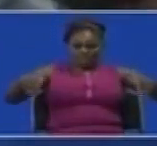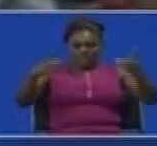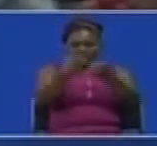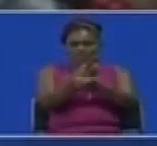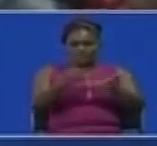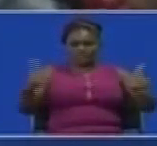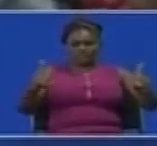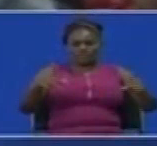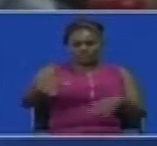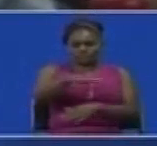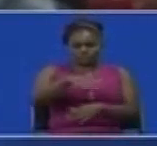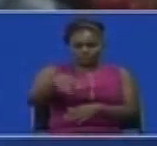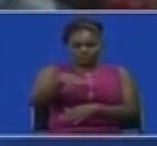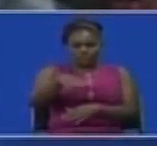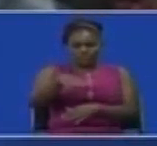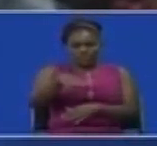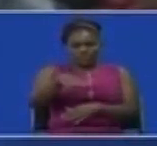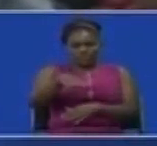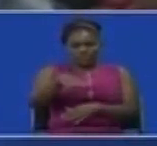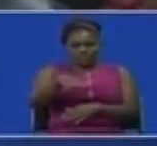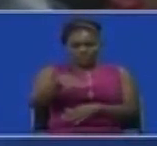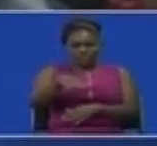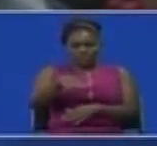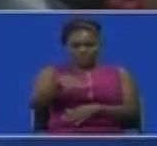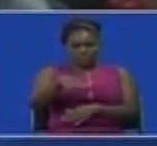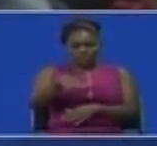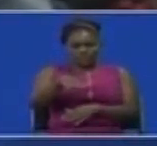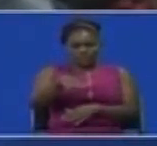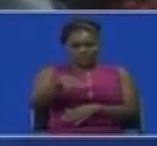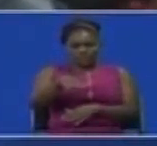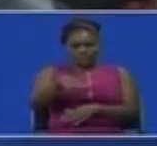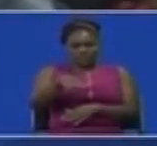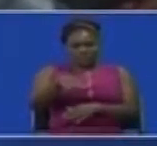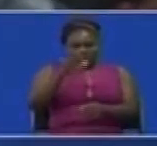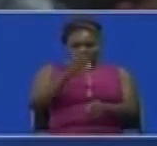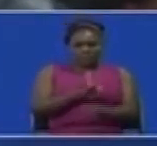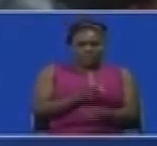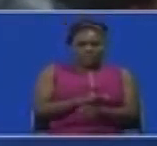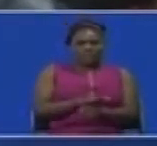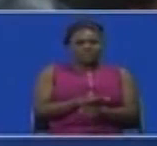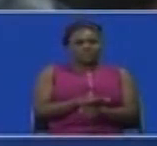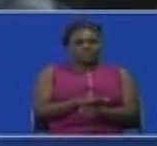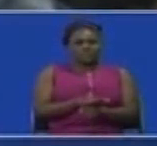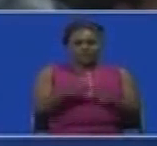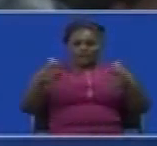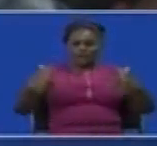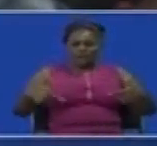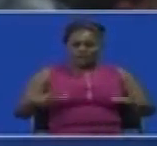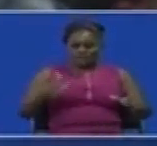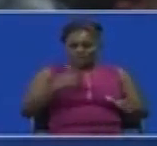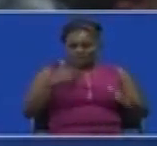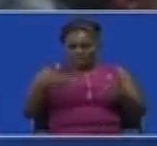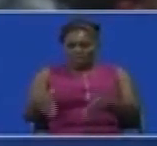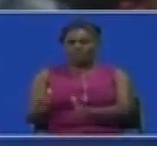democratic atmosphere devoid of any acrimony, where the majority shall be allowed to have their